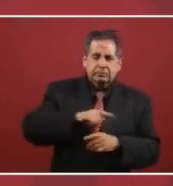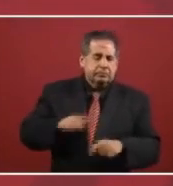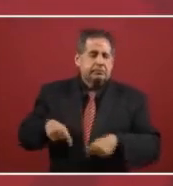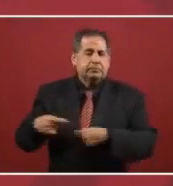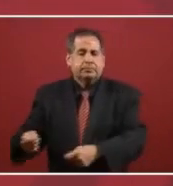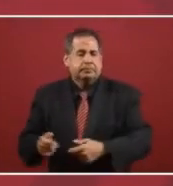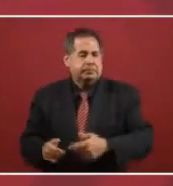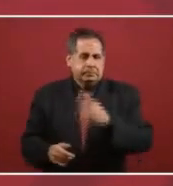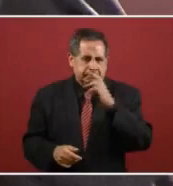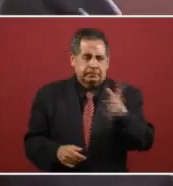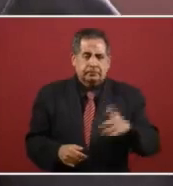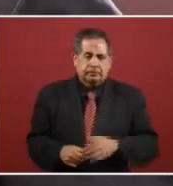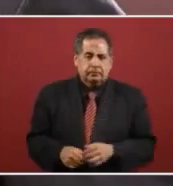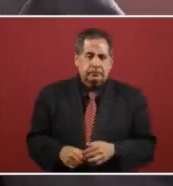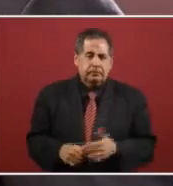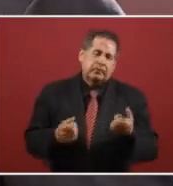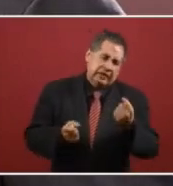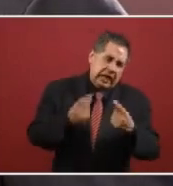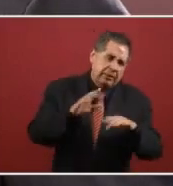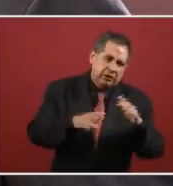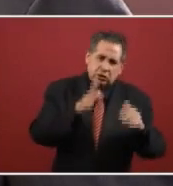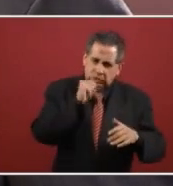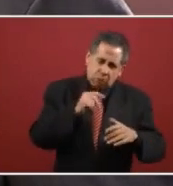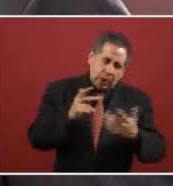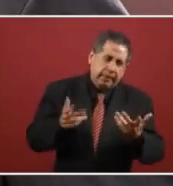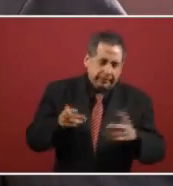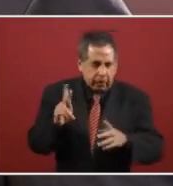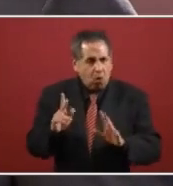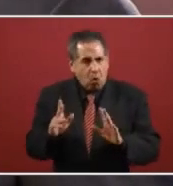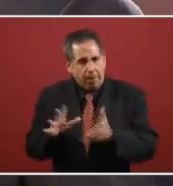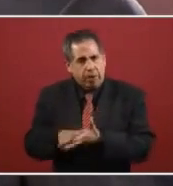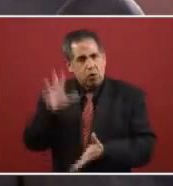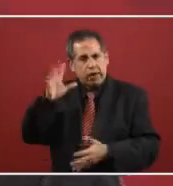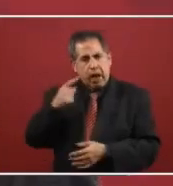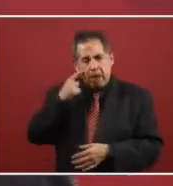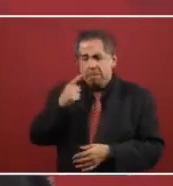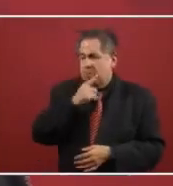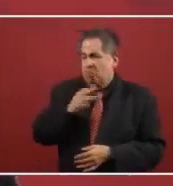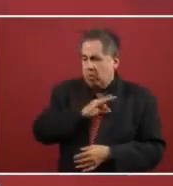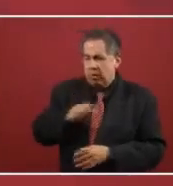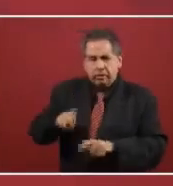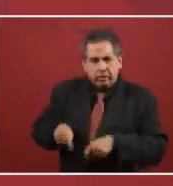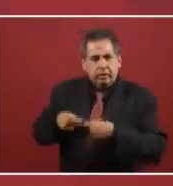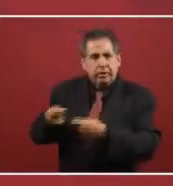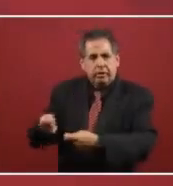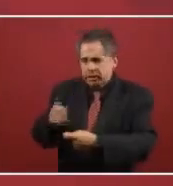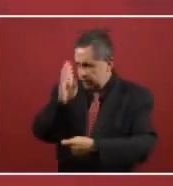to the beneficiary. There's certain things you can't do that with, but